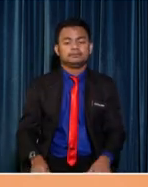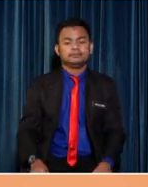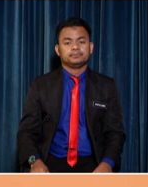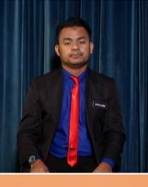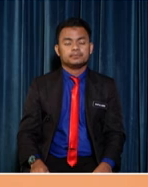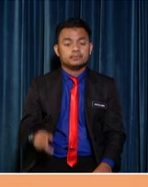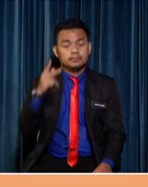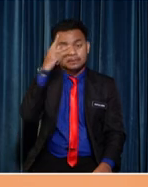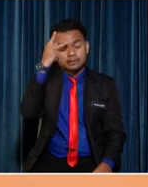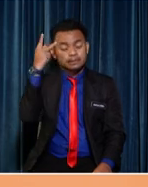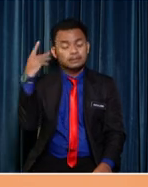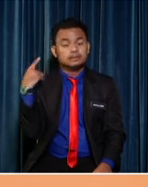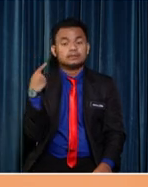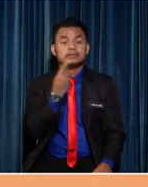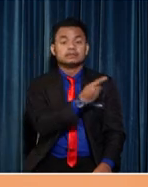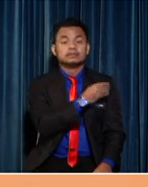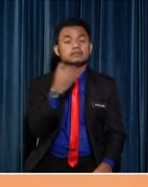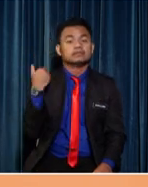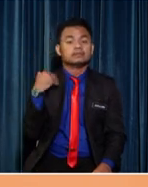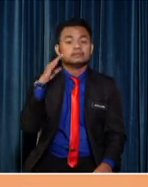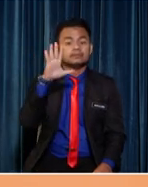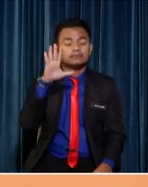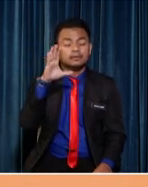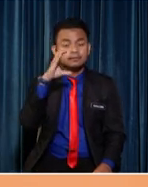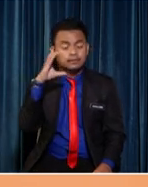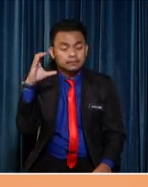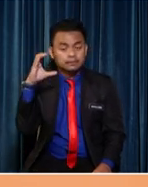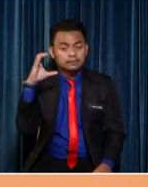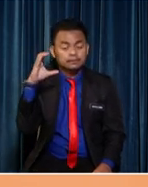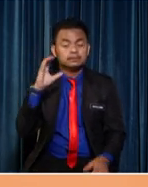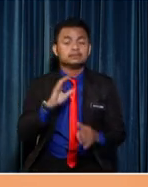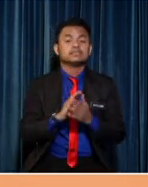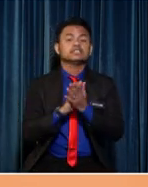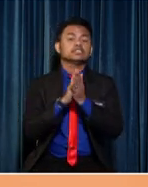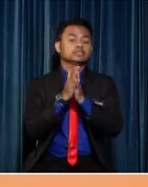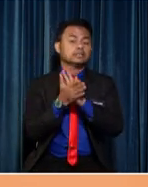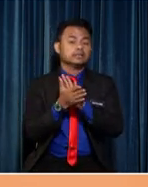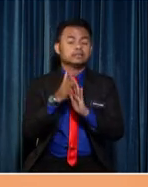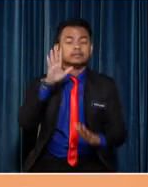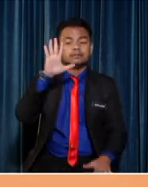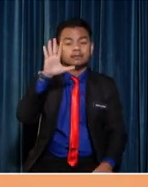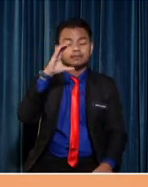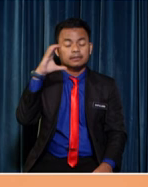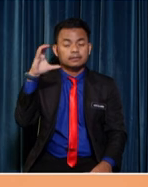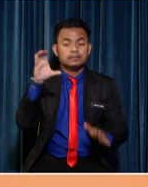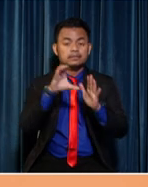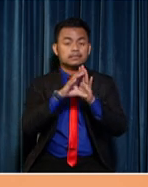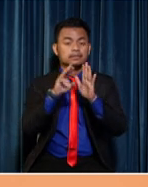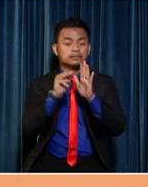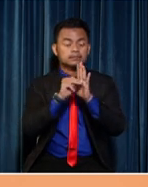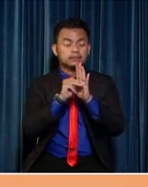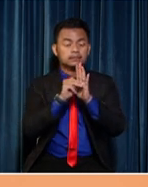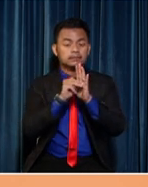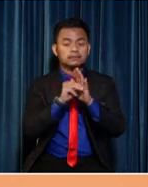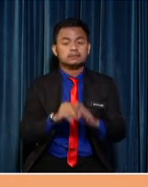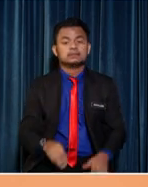Since we have 5 hundredths, it becomes 500 centimeters, which